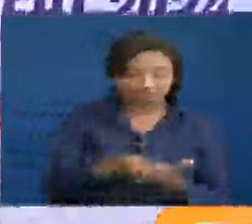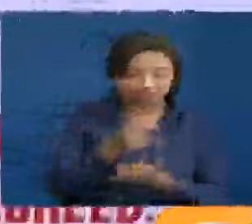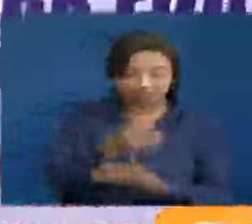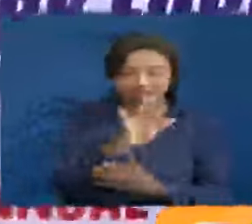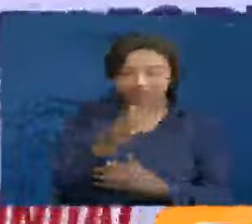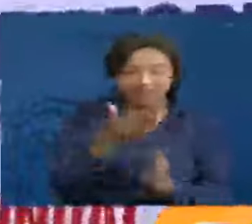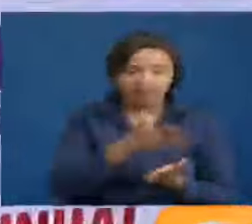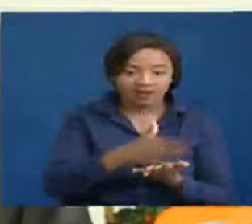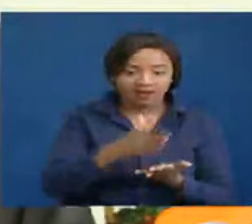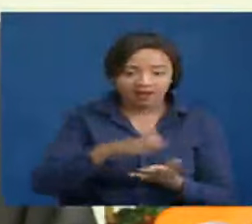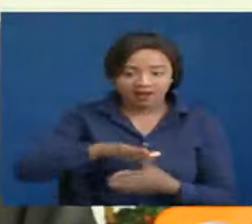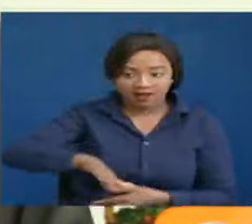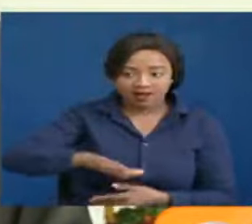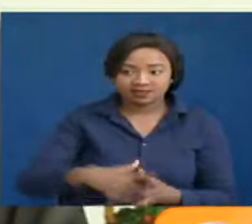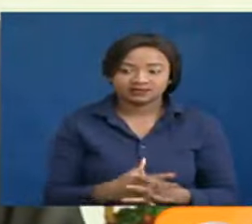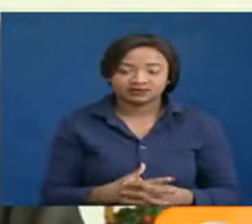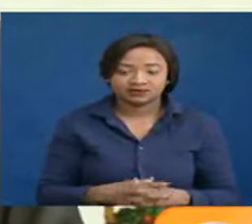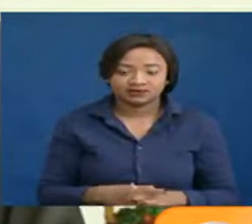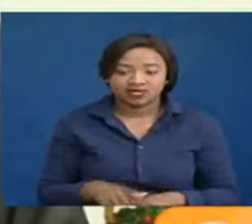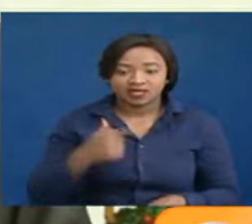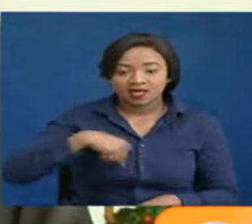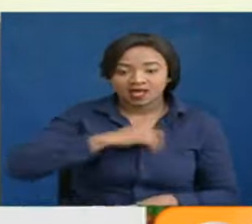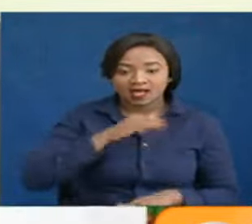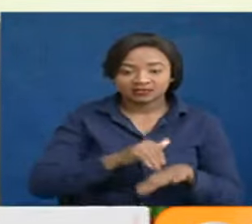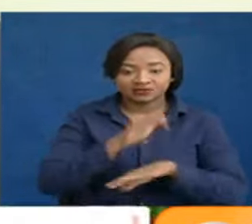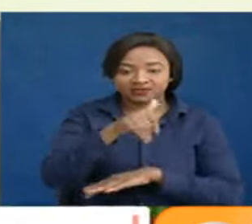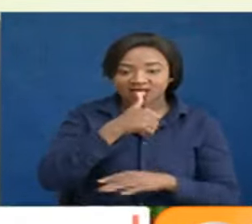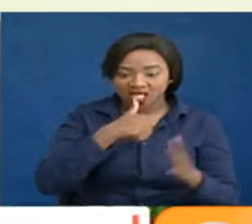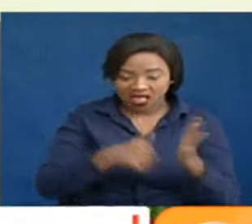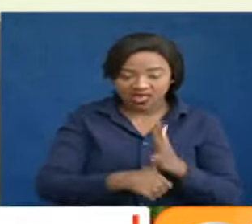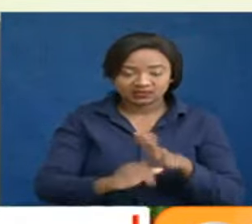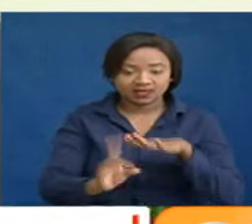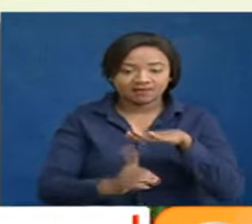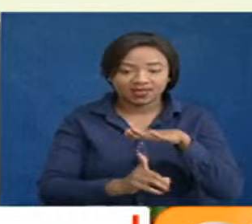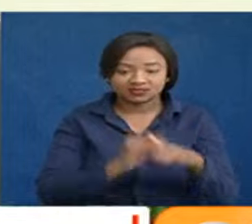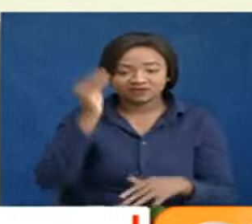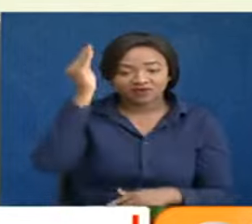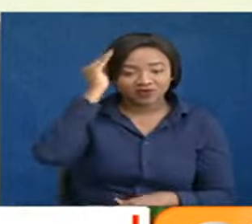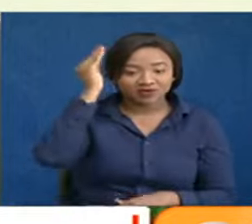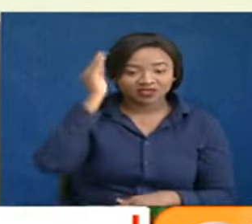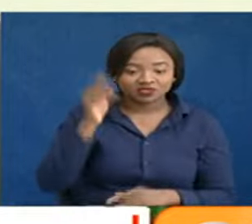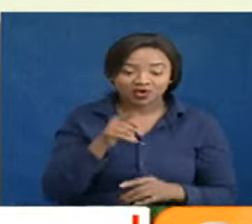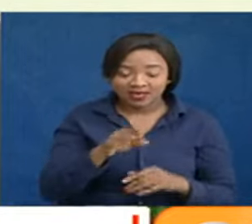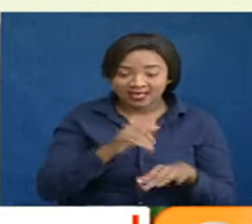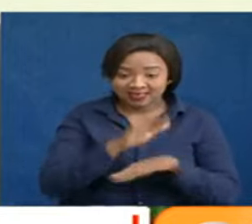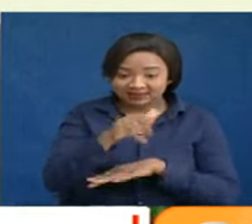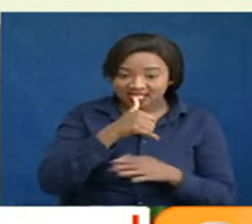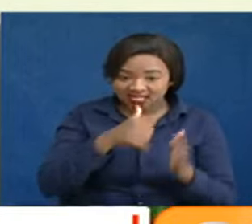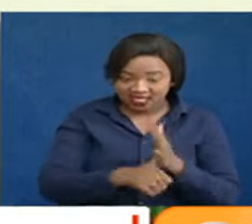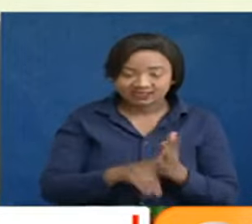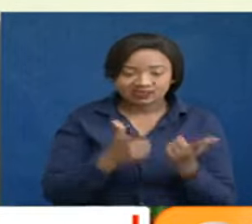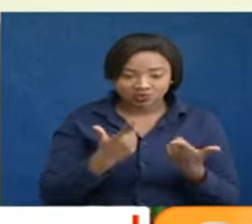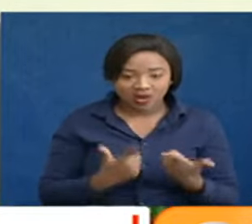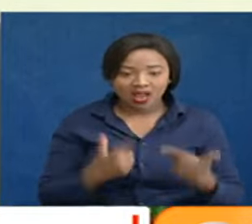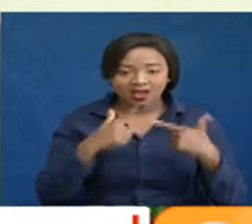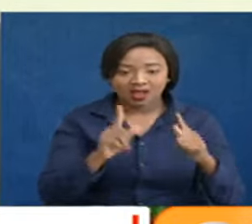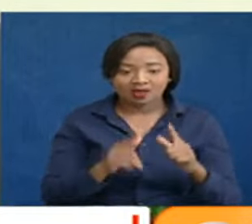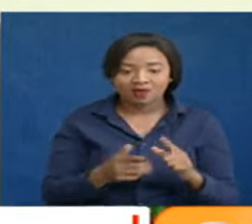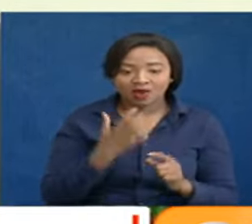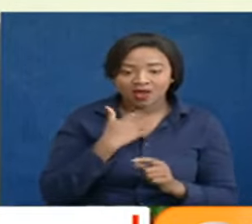without further delay. We sent a letter to the Ministry of Education allowing or extending